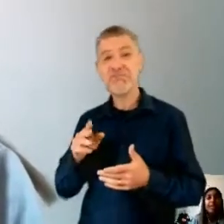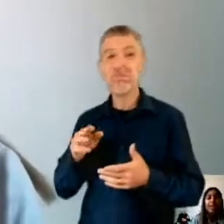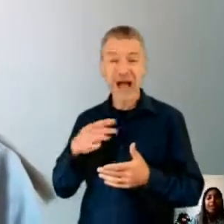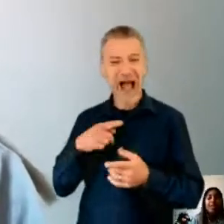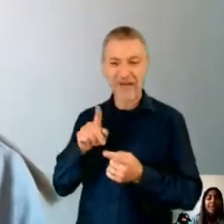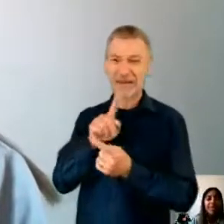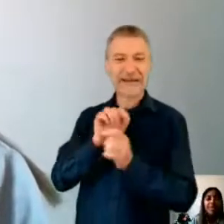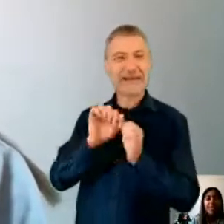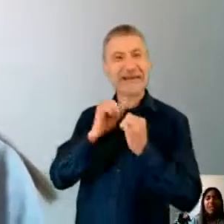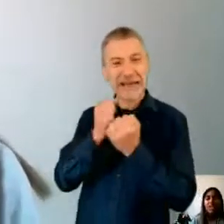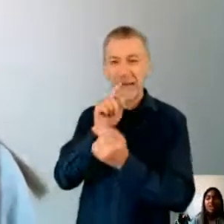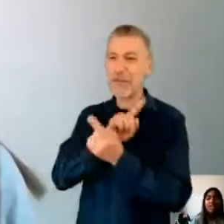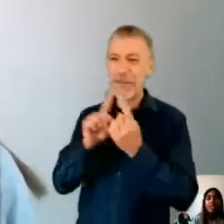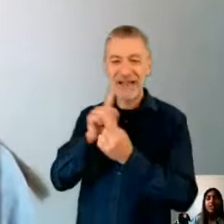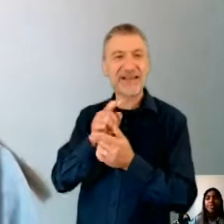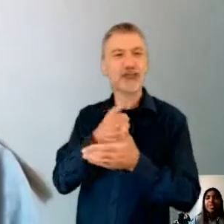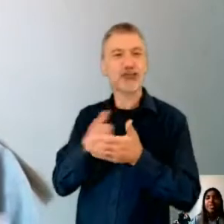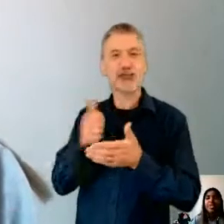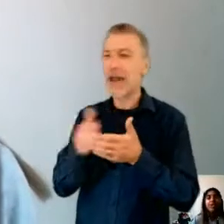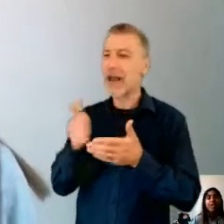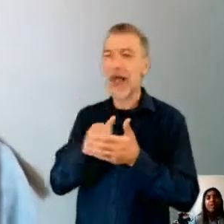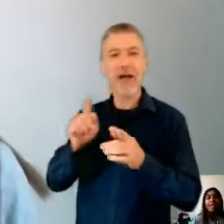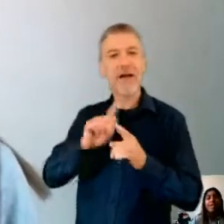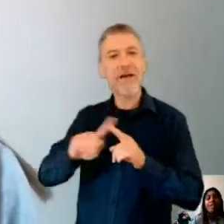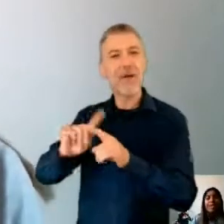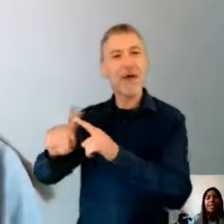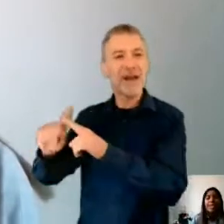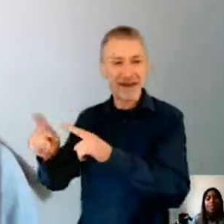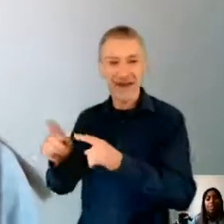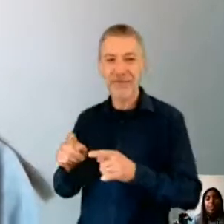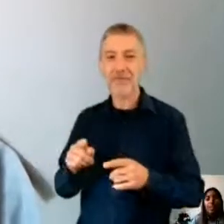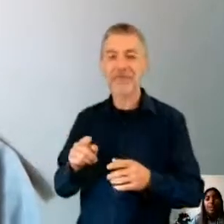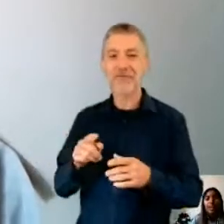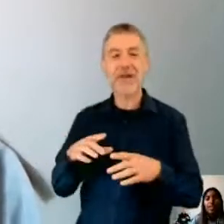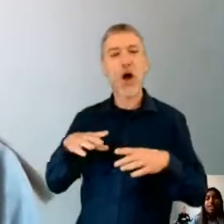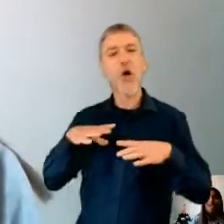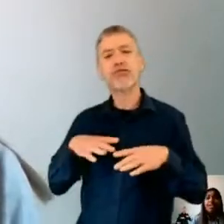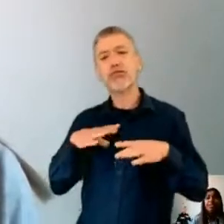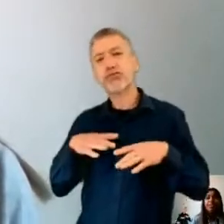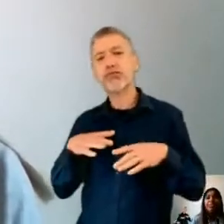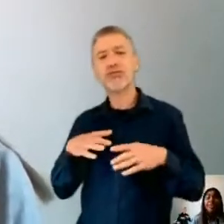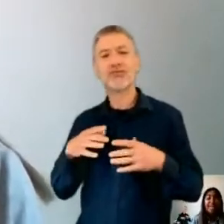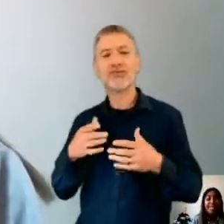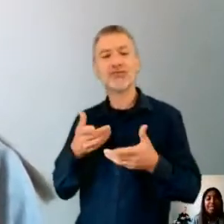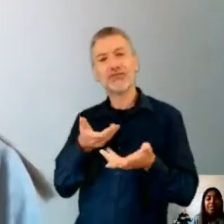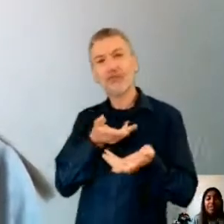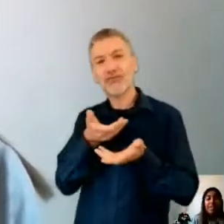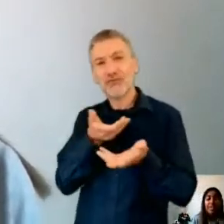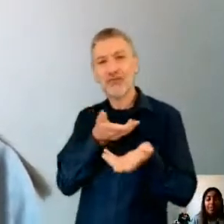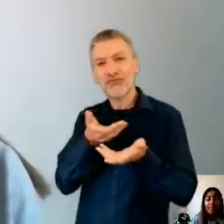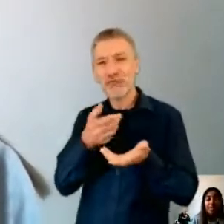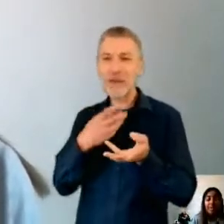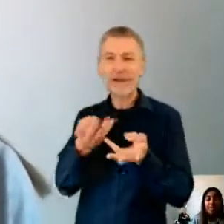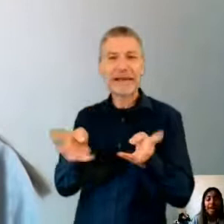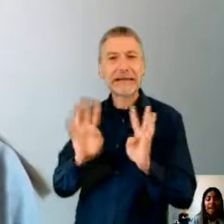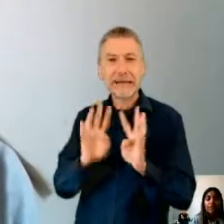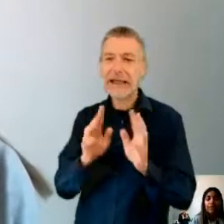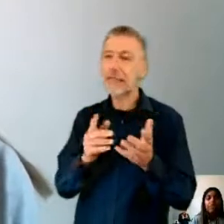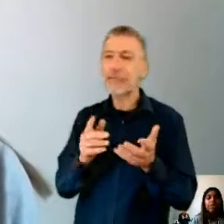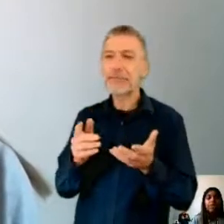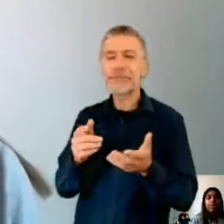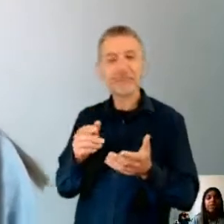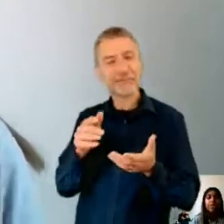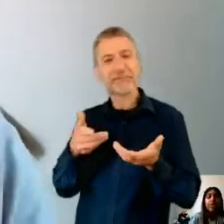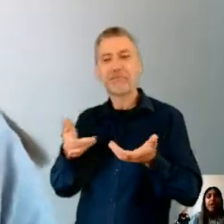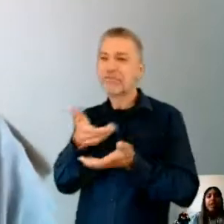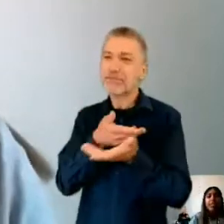have every week. So these are just really like sort of casual, informal chats with my team that I'm in, and we